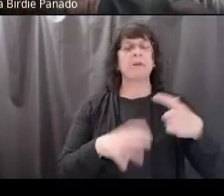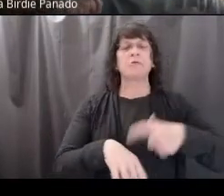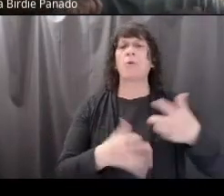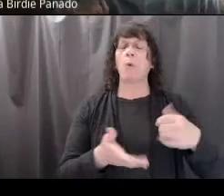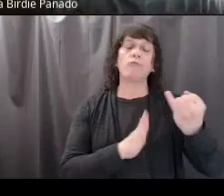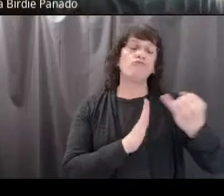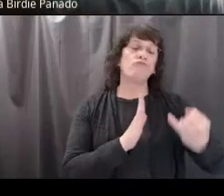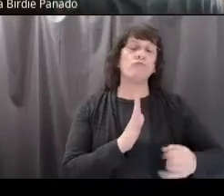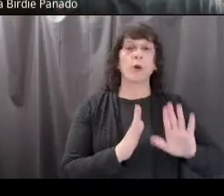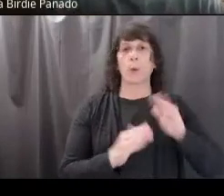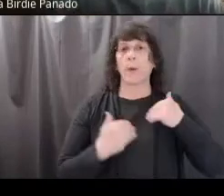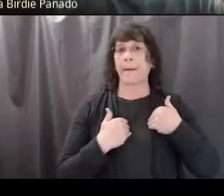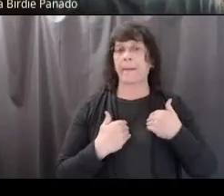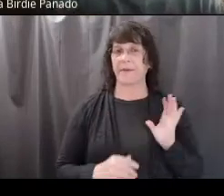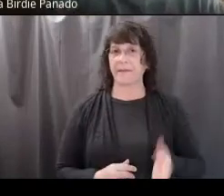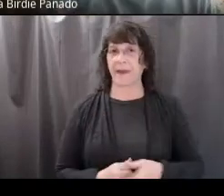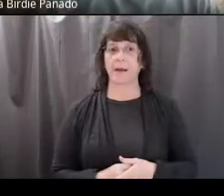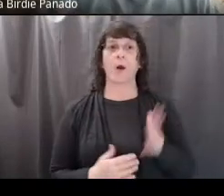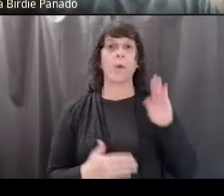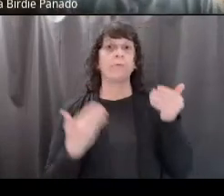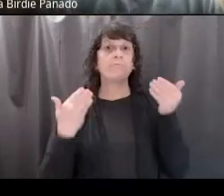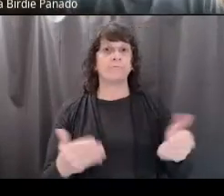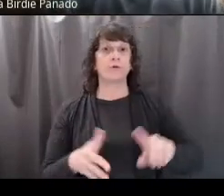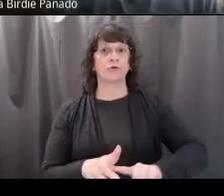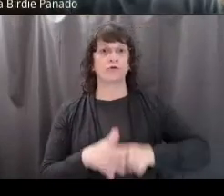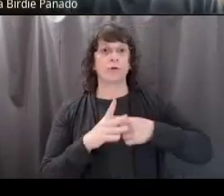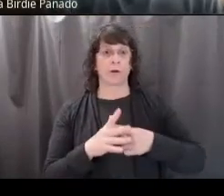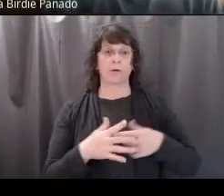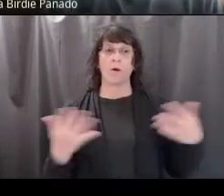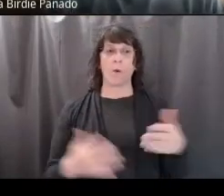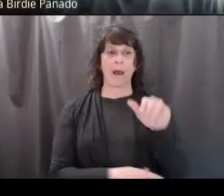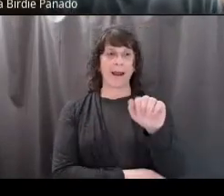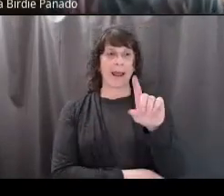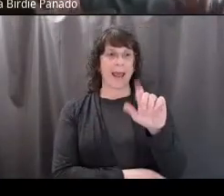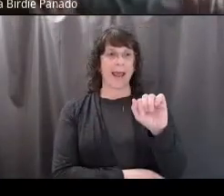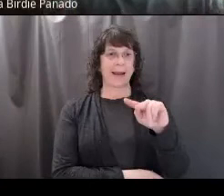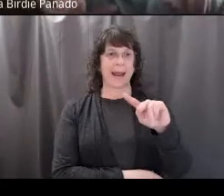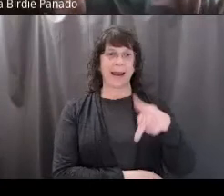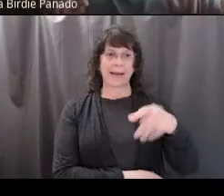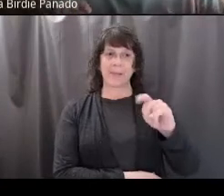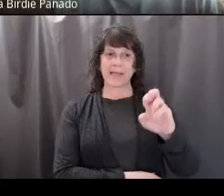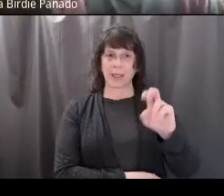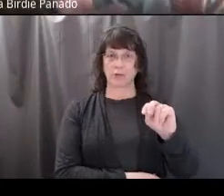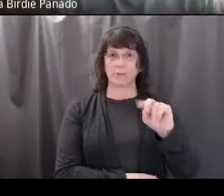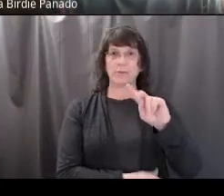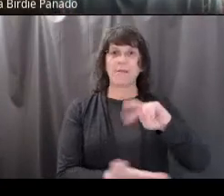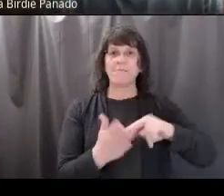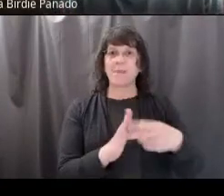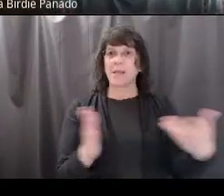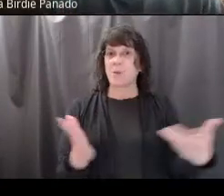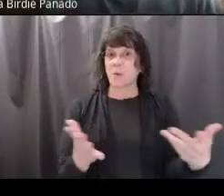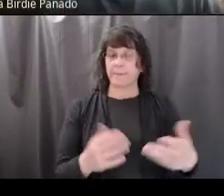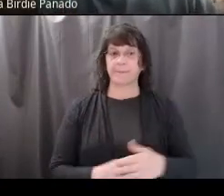you need. We are going to jump in to what adaptation the actual definition